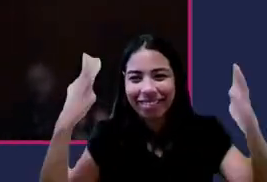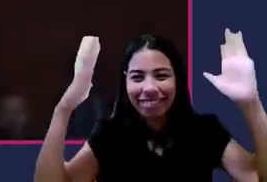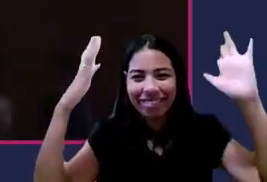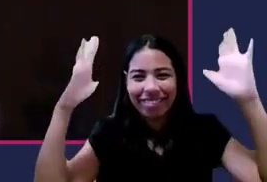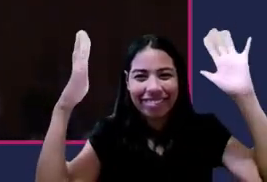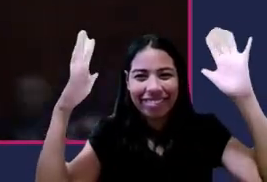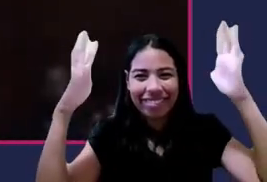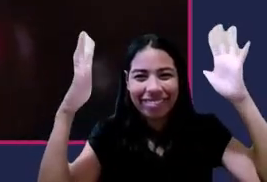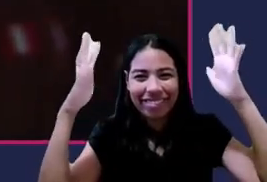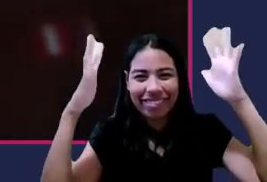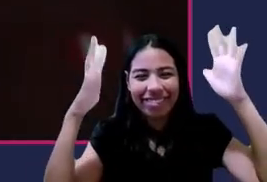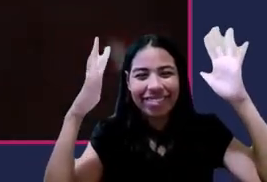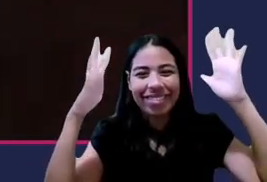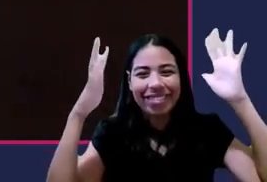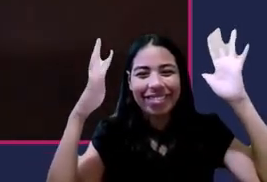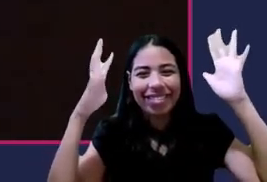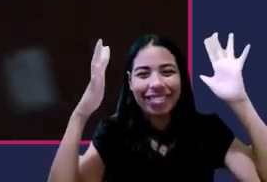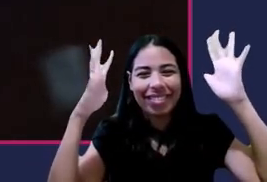Wow.